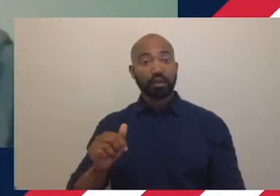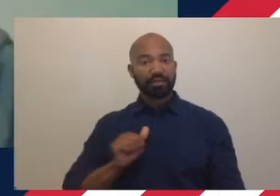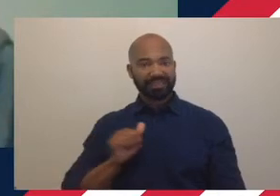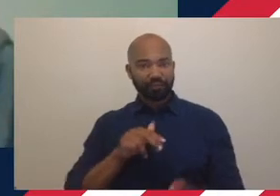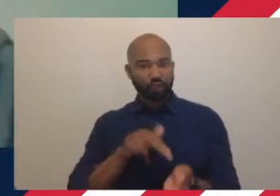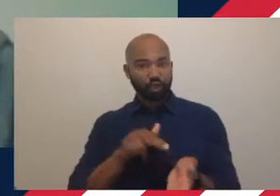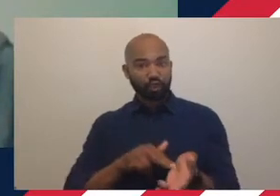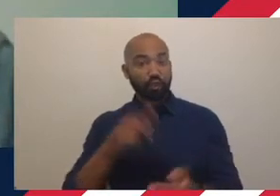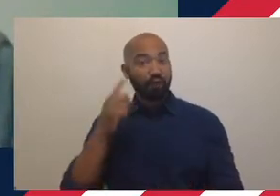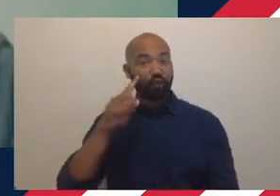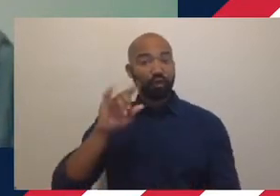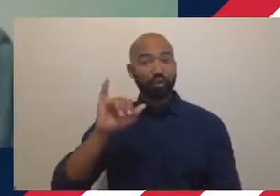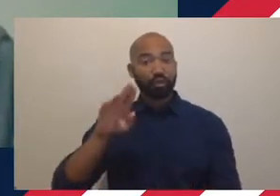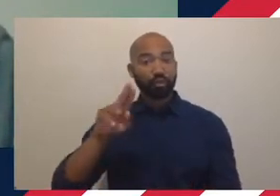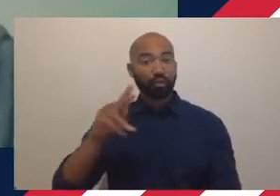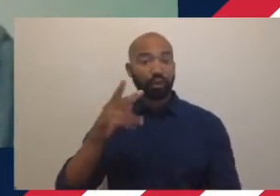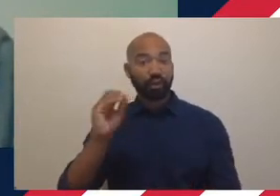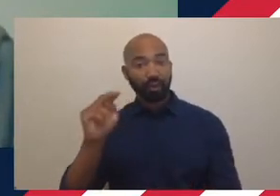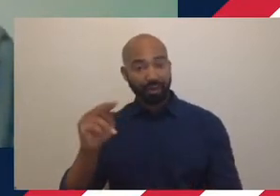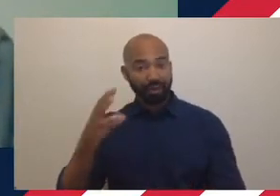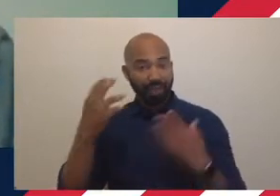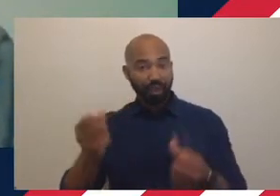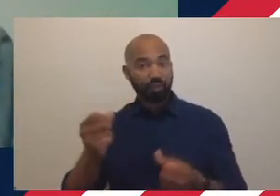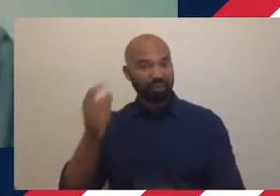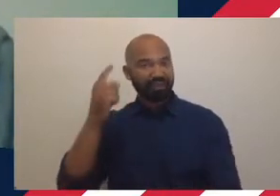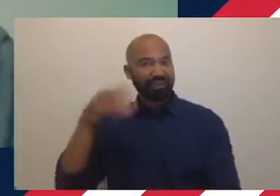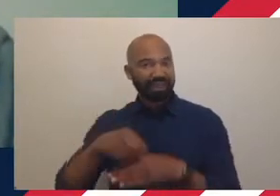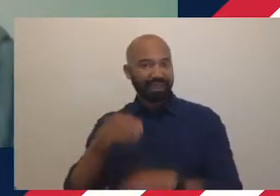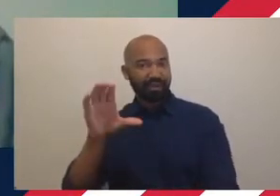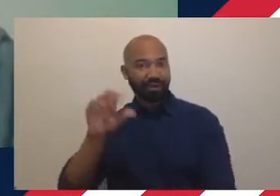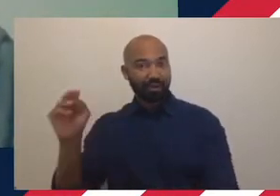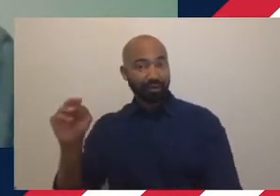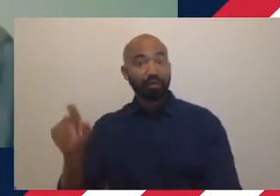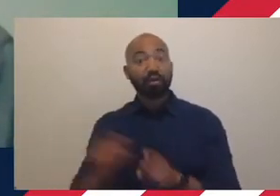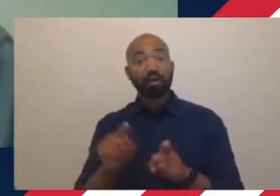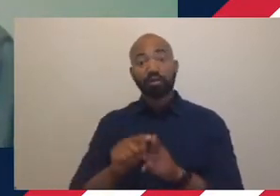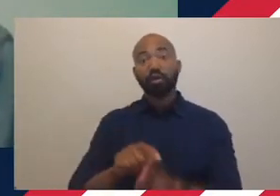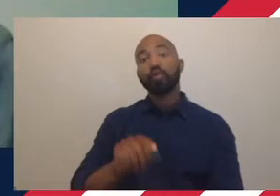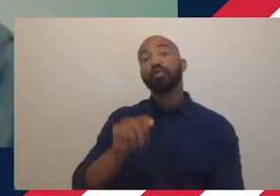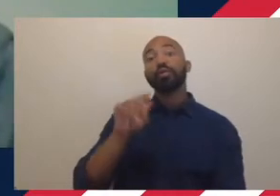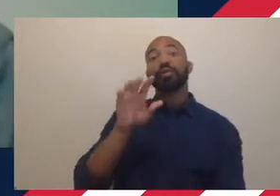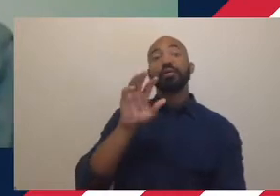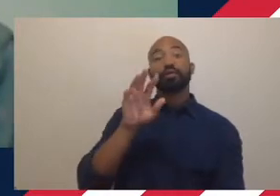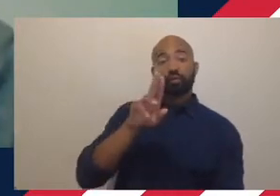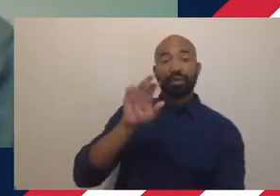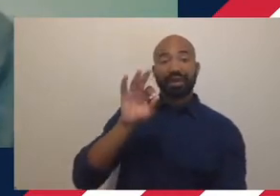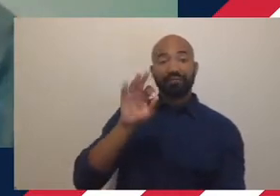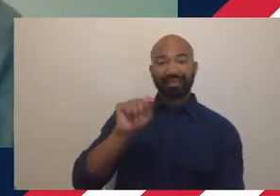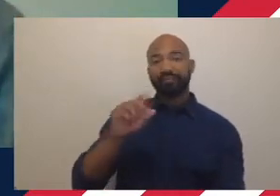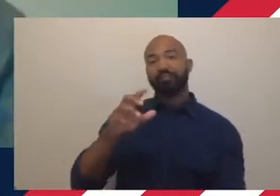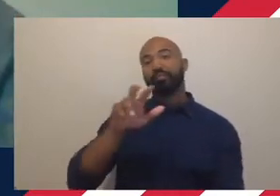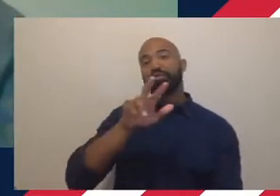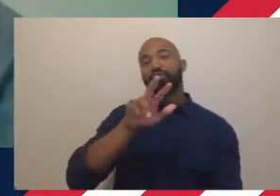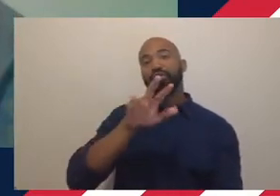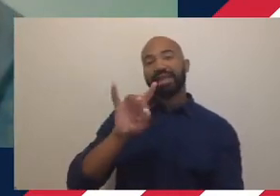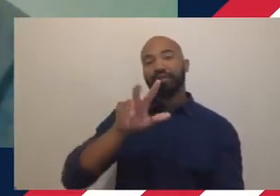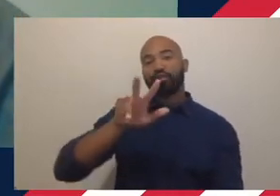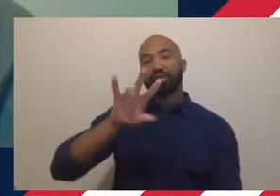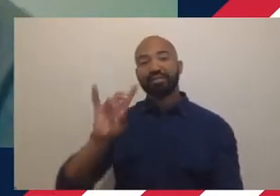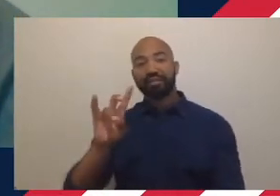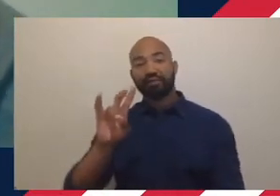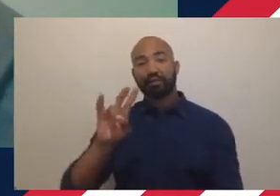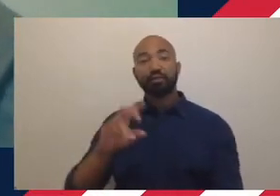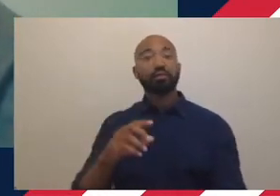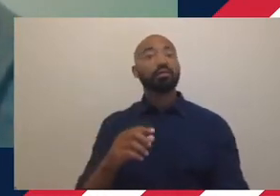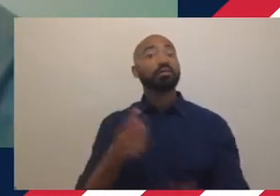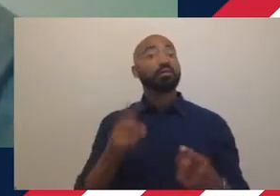Yukon Health in Farmington, Connecticut, and a member of the local AFT 3837. So caring for COVID-19 patients